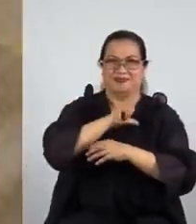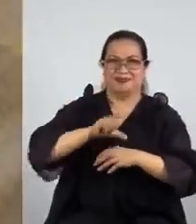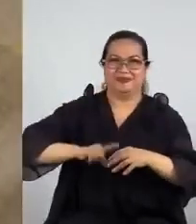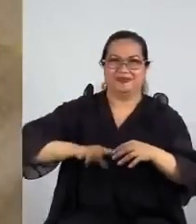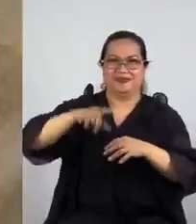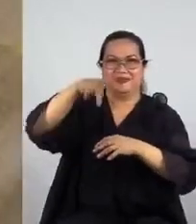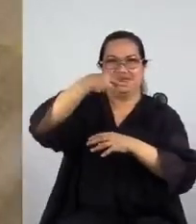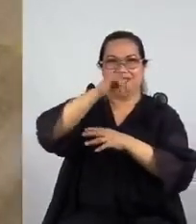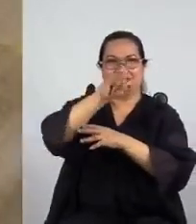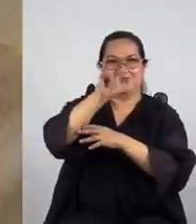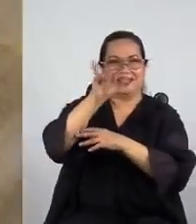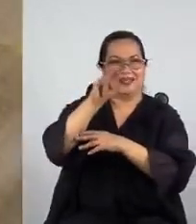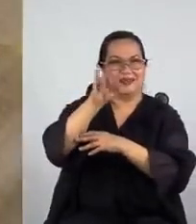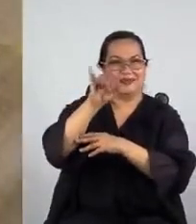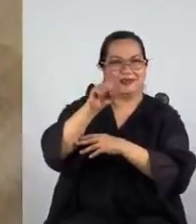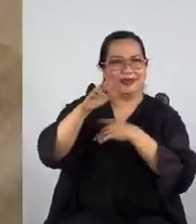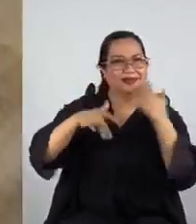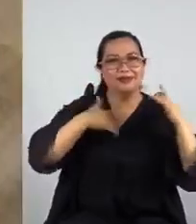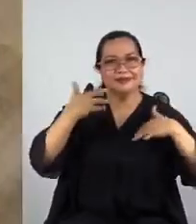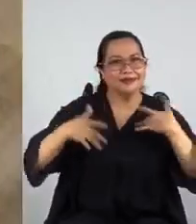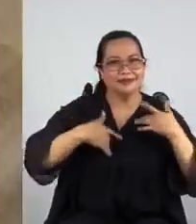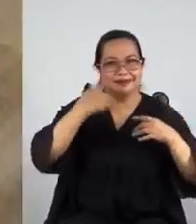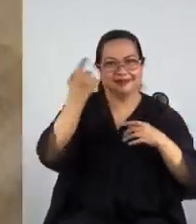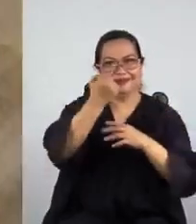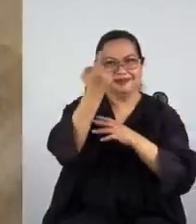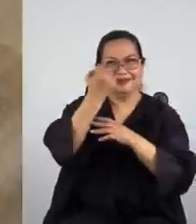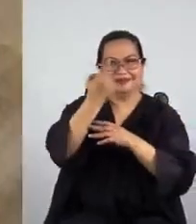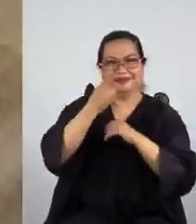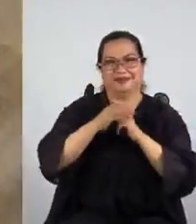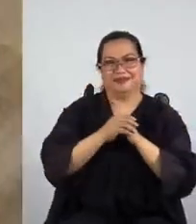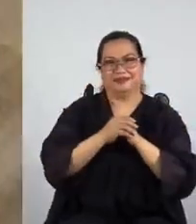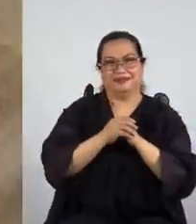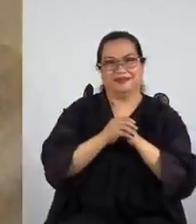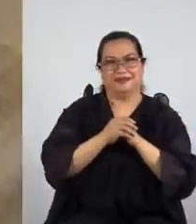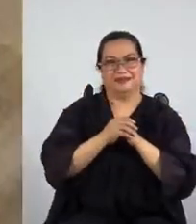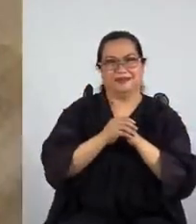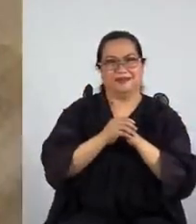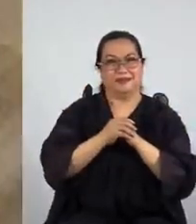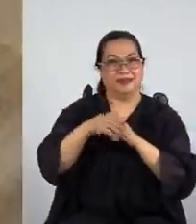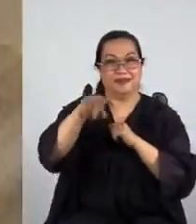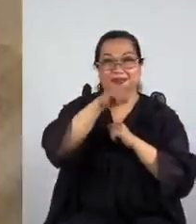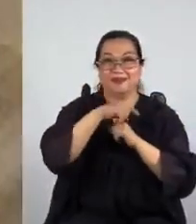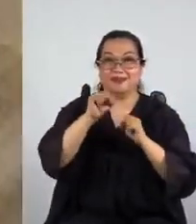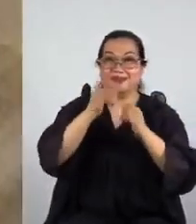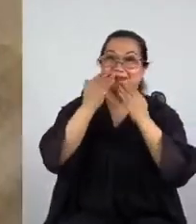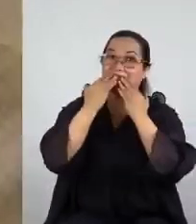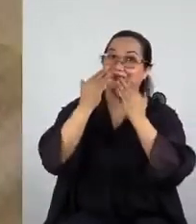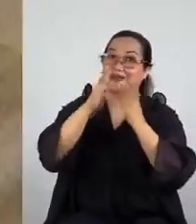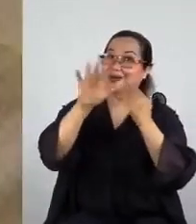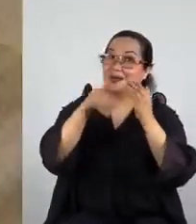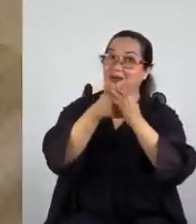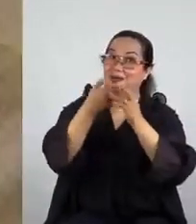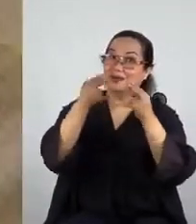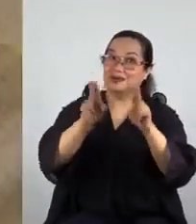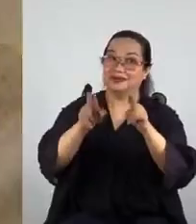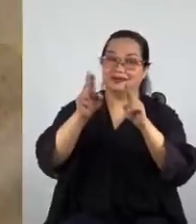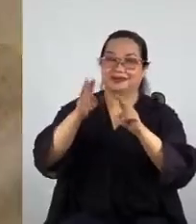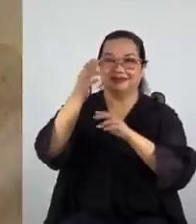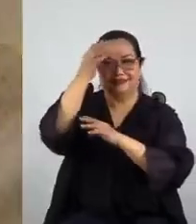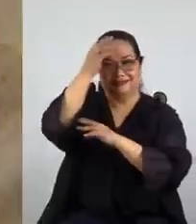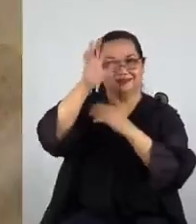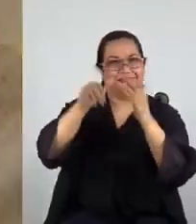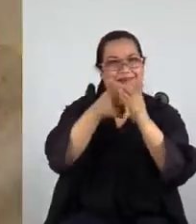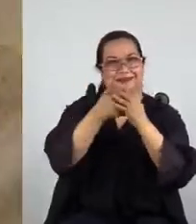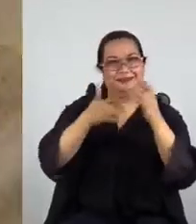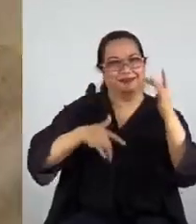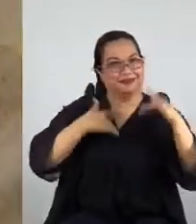Philippians, rejoice in the Lord always. We can give thanks in all circumstances. We can consider it all